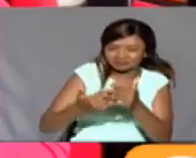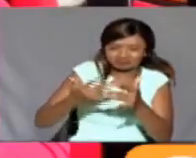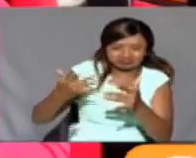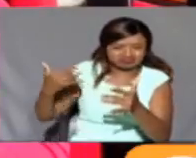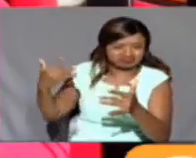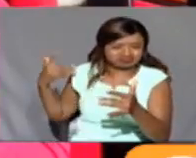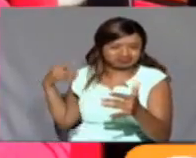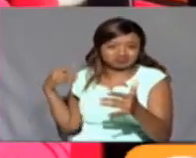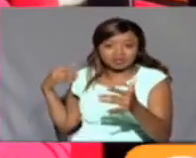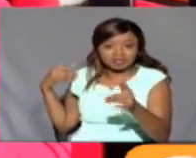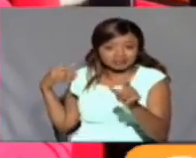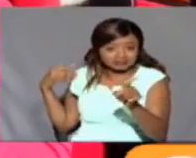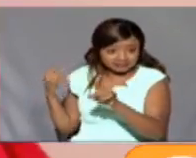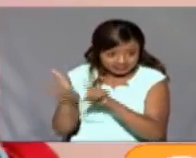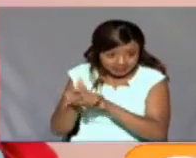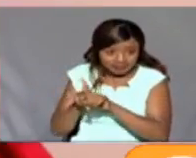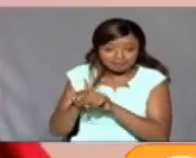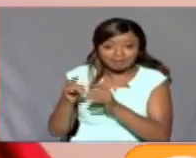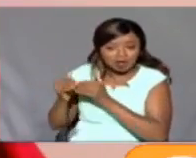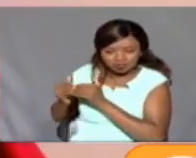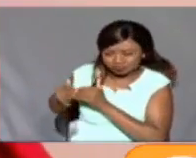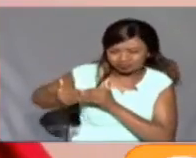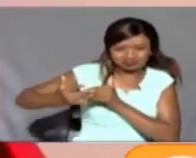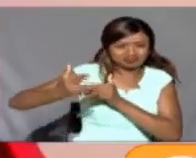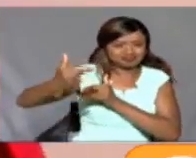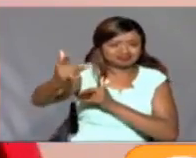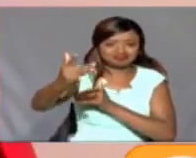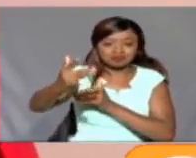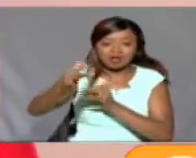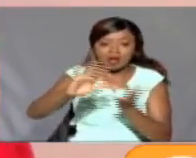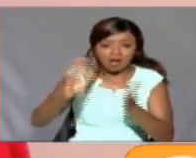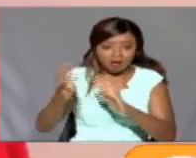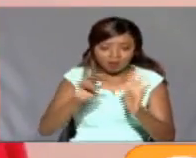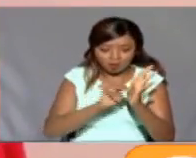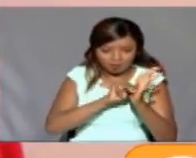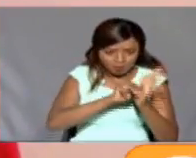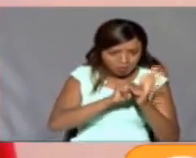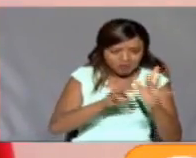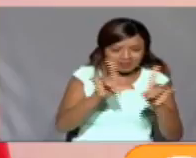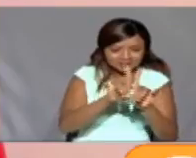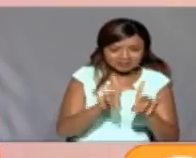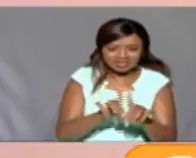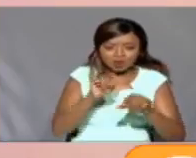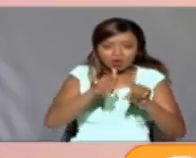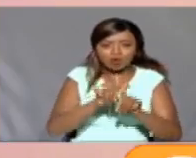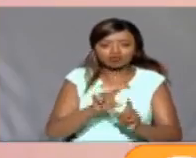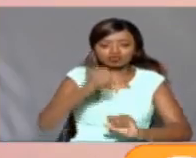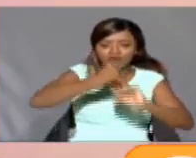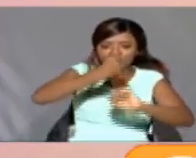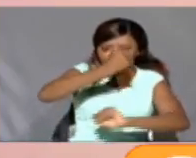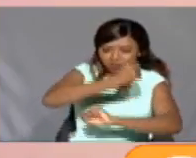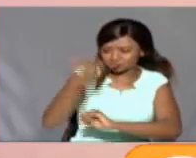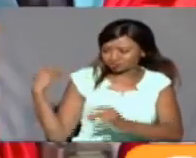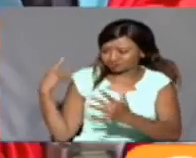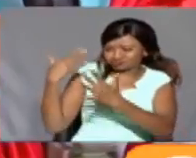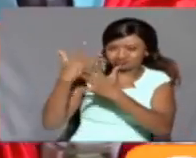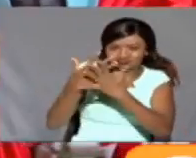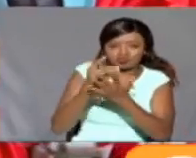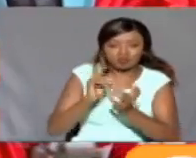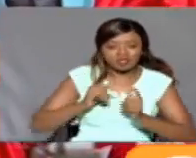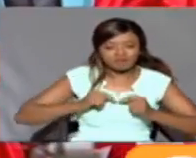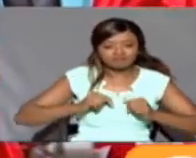and continue to grow using the same model and foundation that was set by our